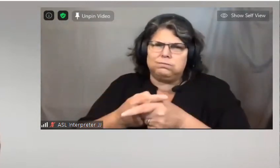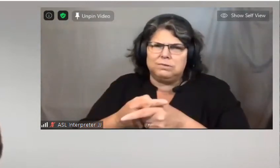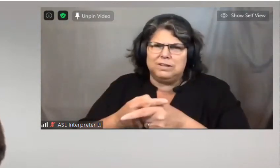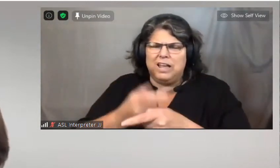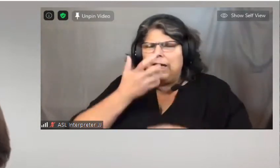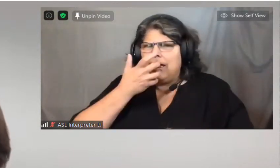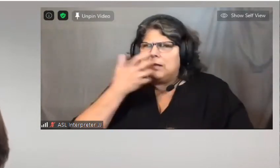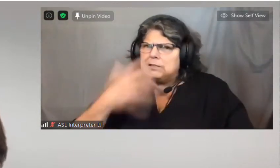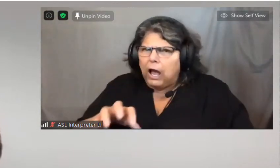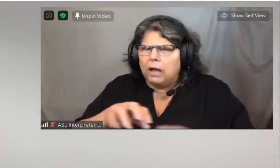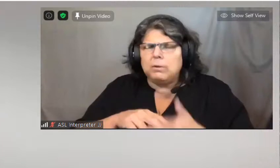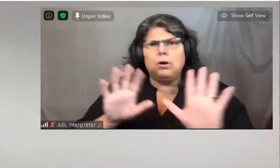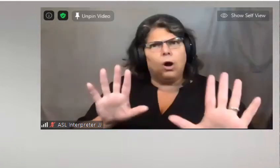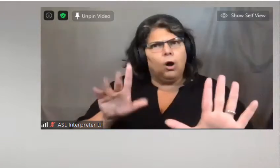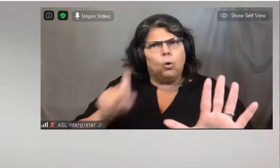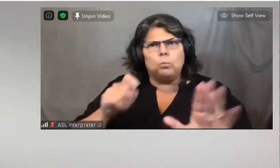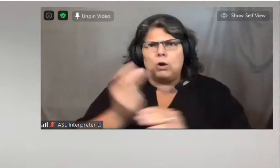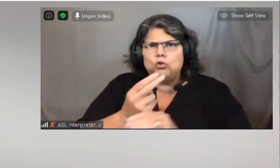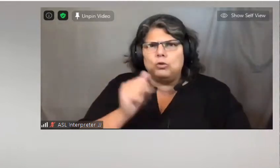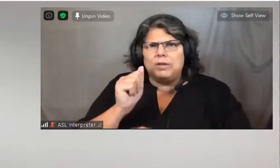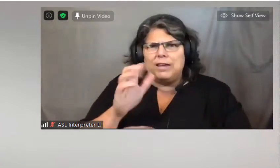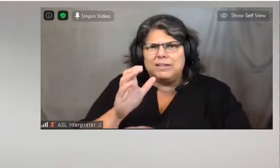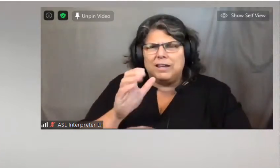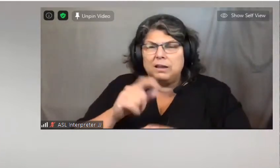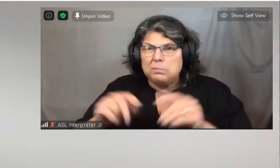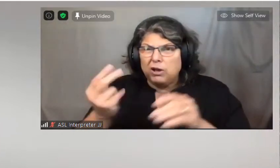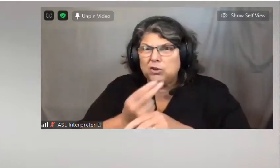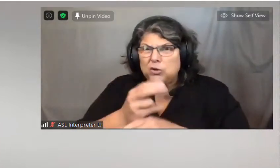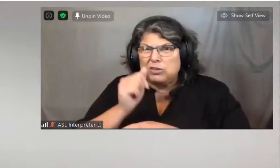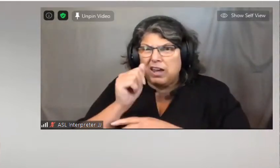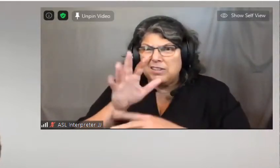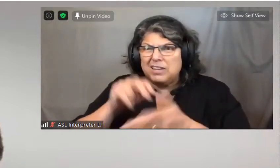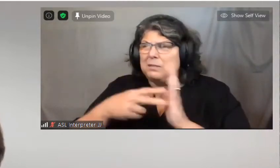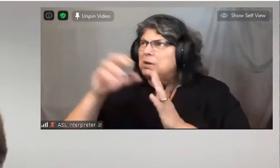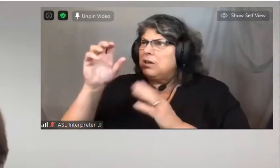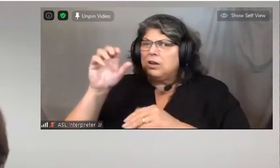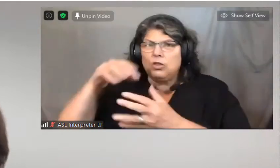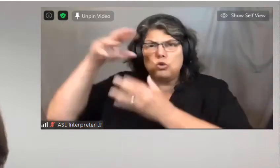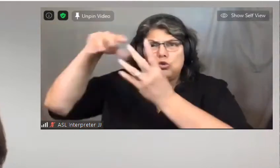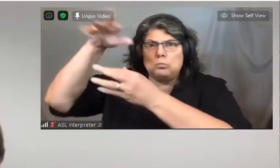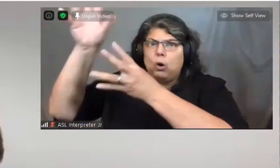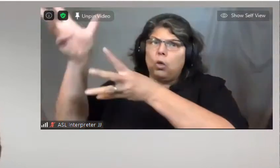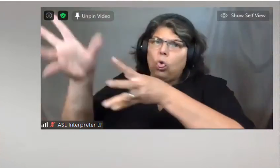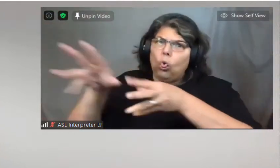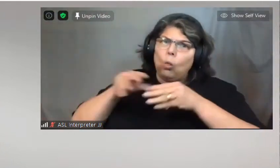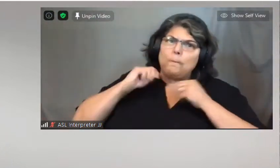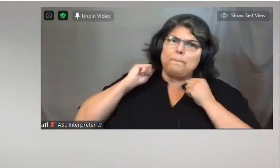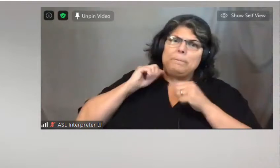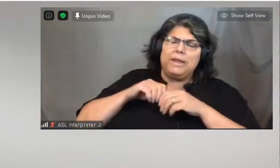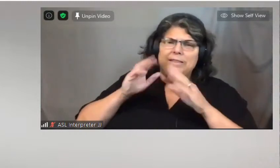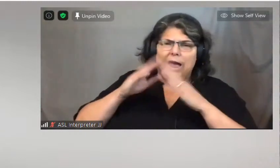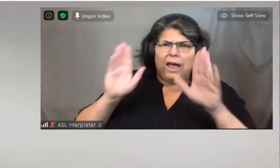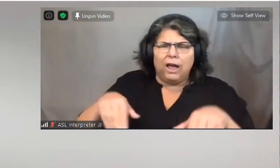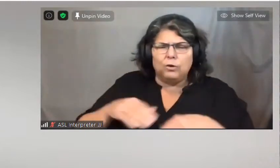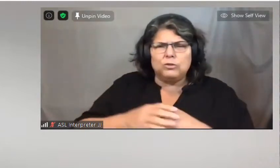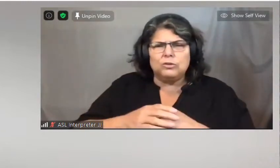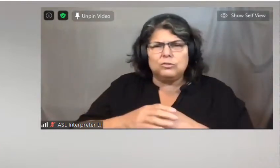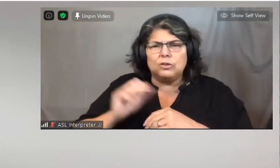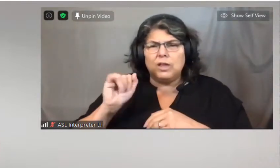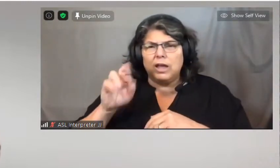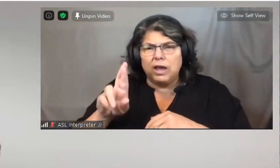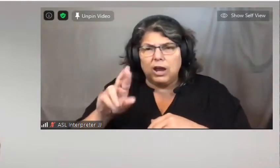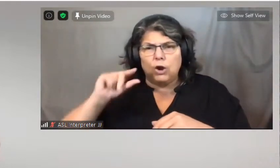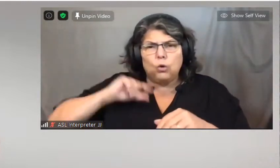to be on air conditioning. If you put it on air conditioning, you're going to pull the smoke in. So, the air quality people have said,